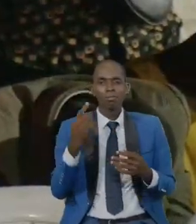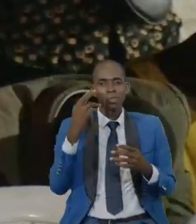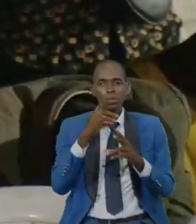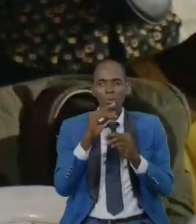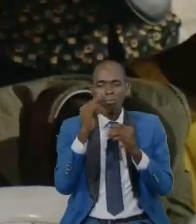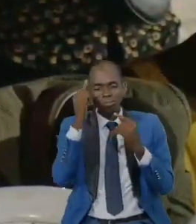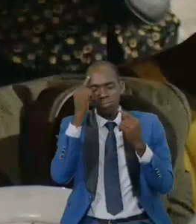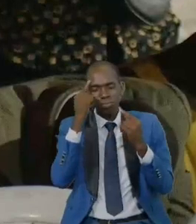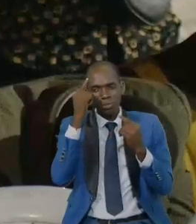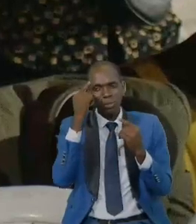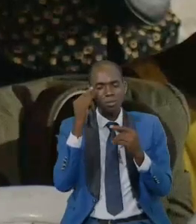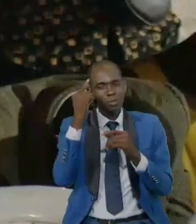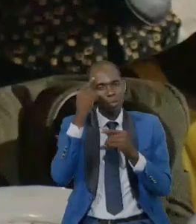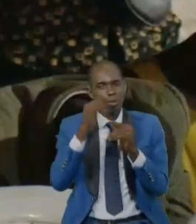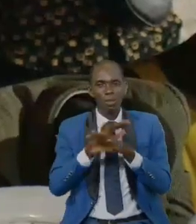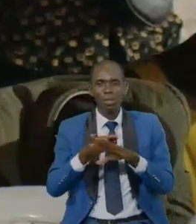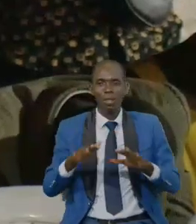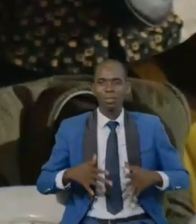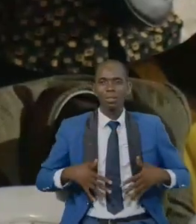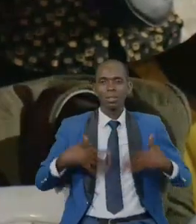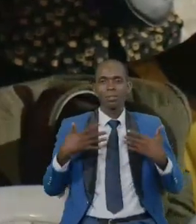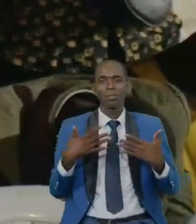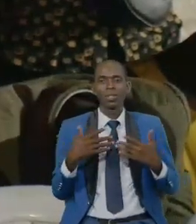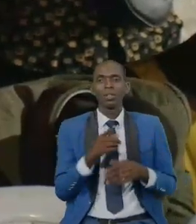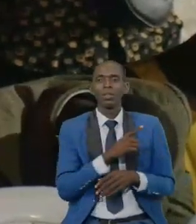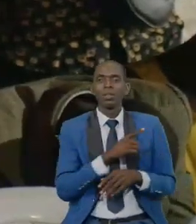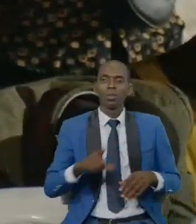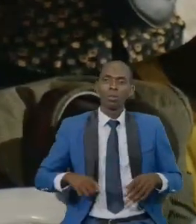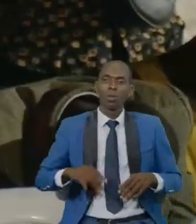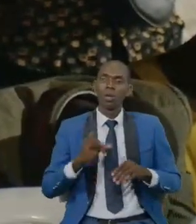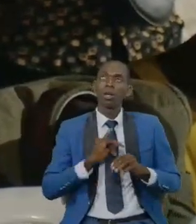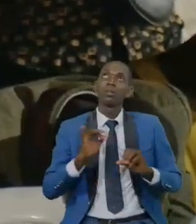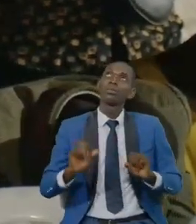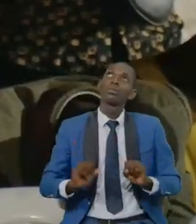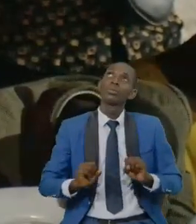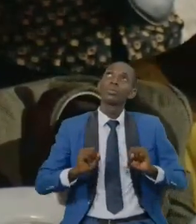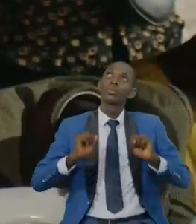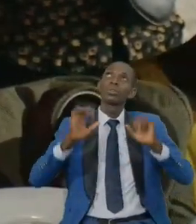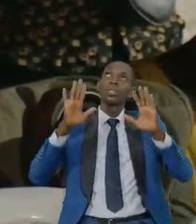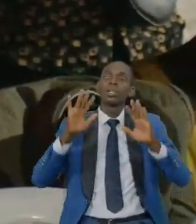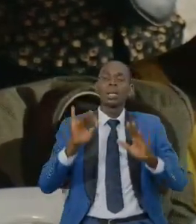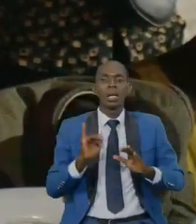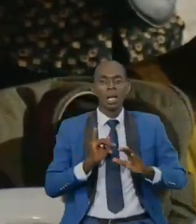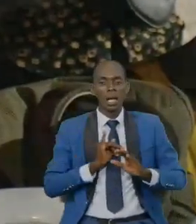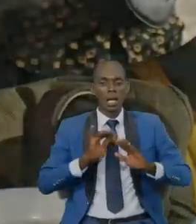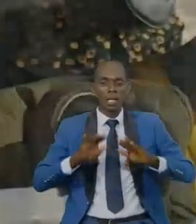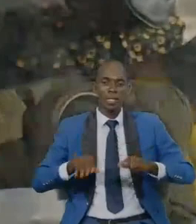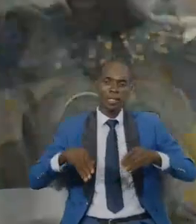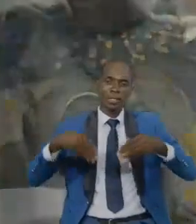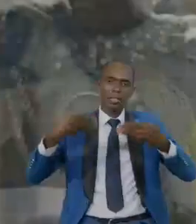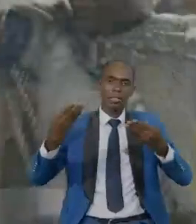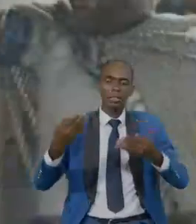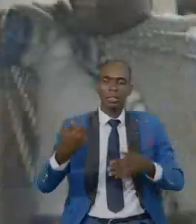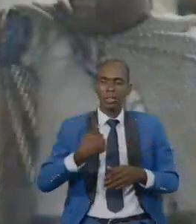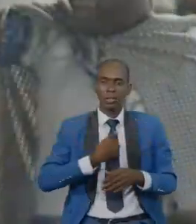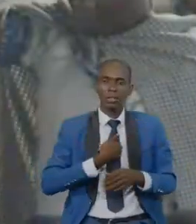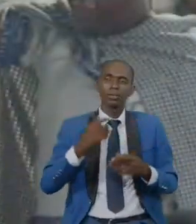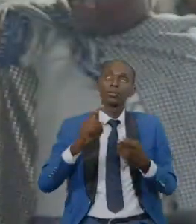life. Lord, I surrender. I give myself unto thee.